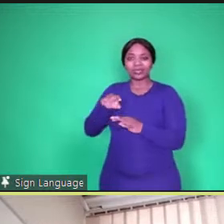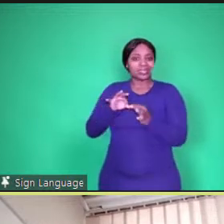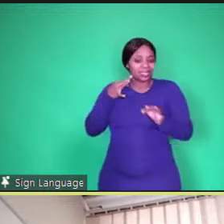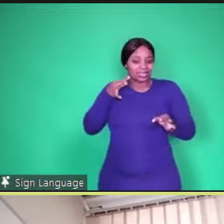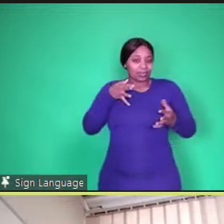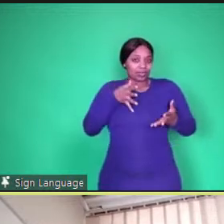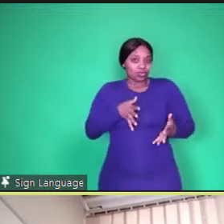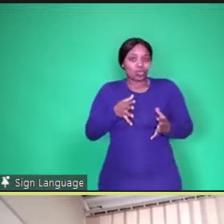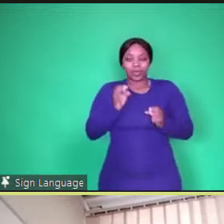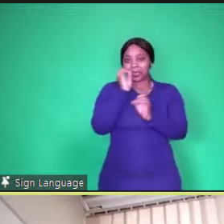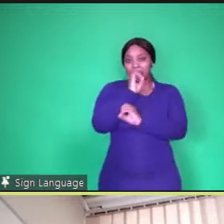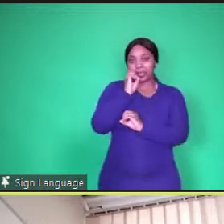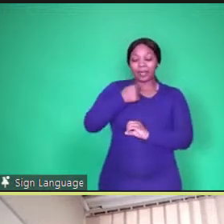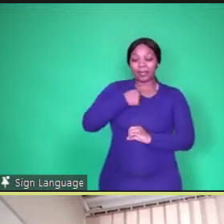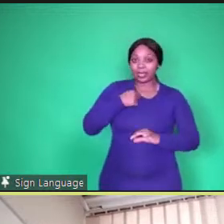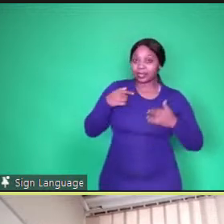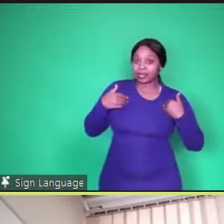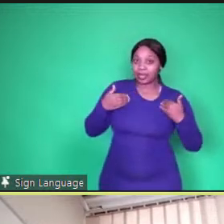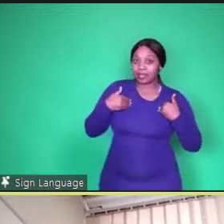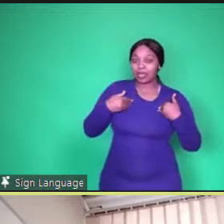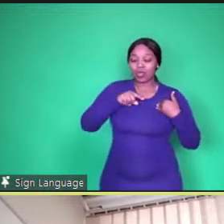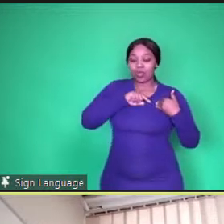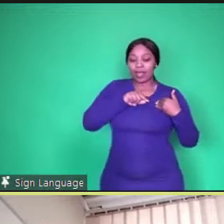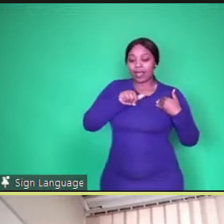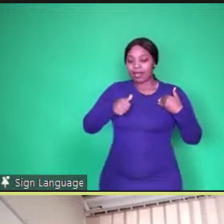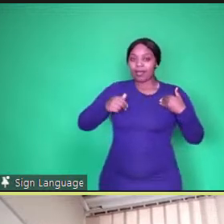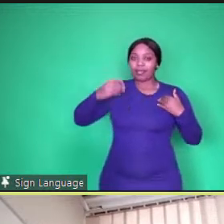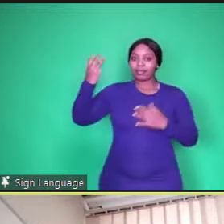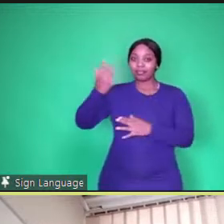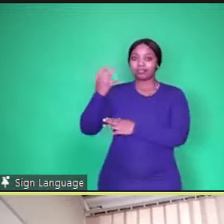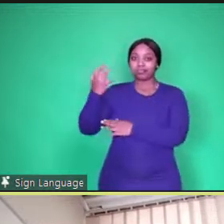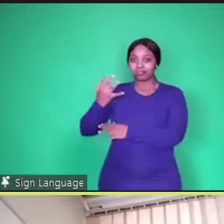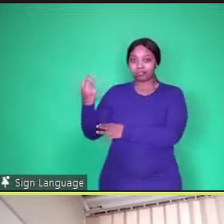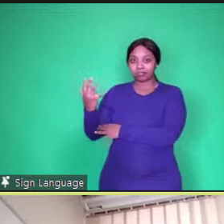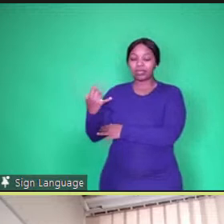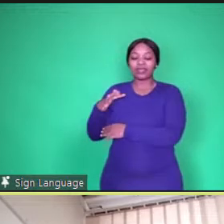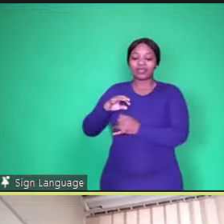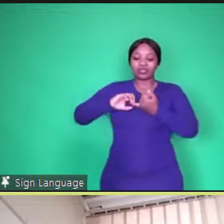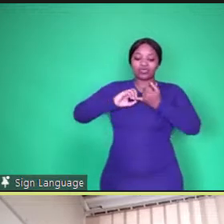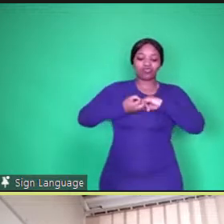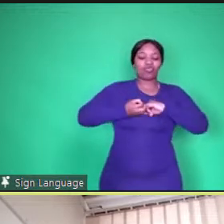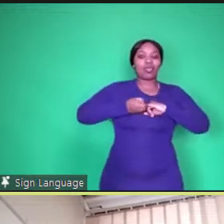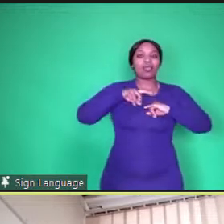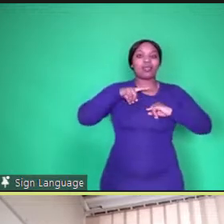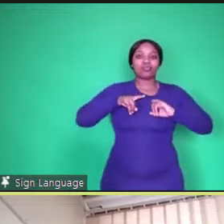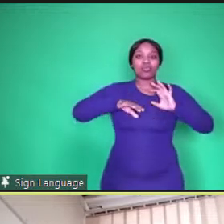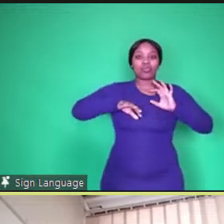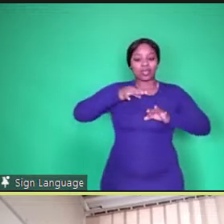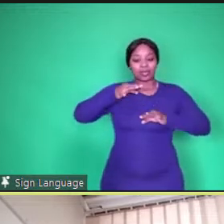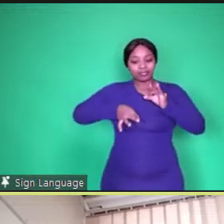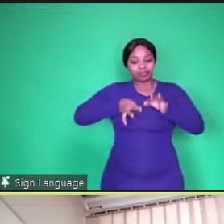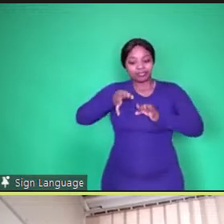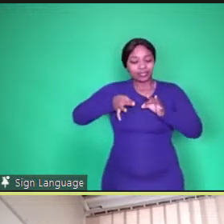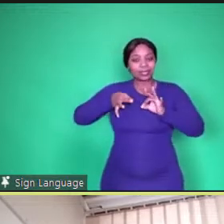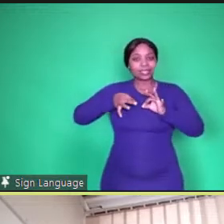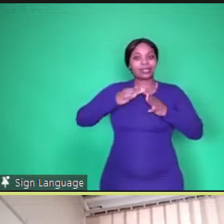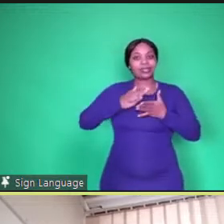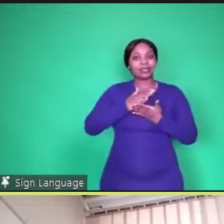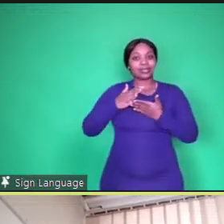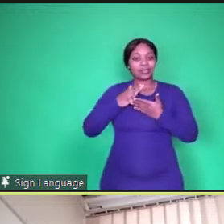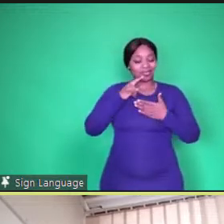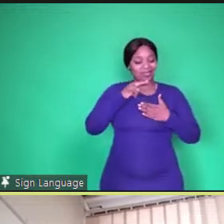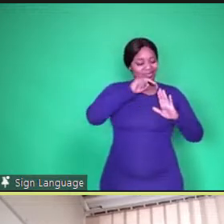by Mark tried somehow to unpack some of these dynamics and